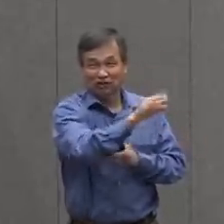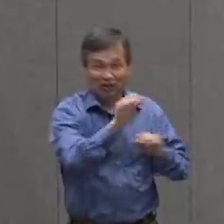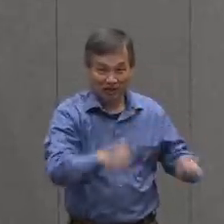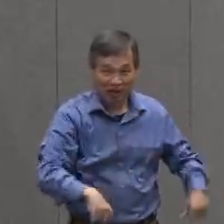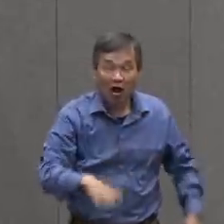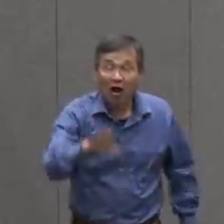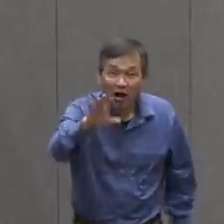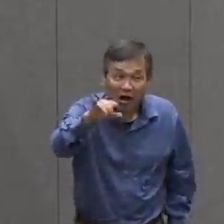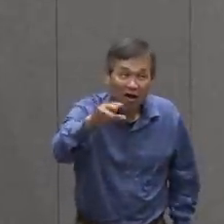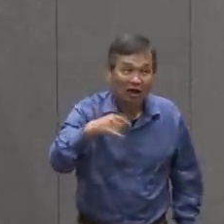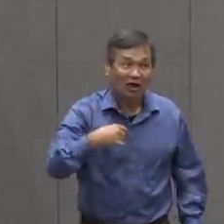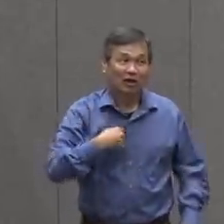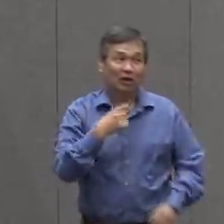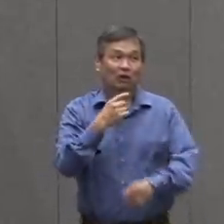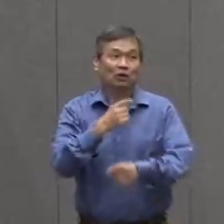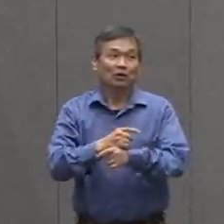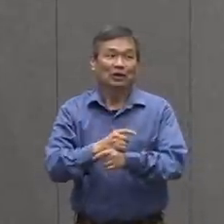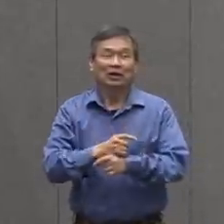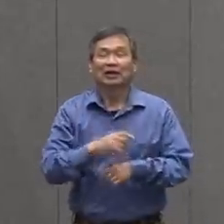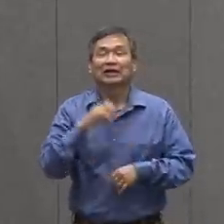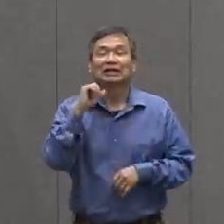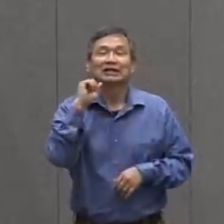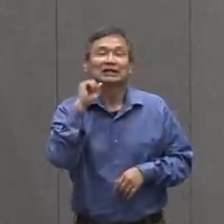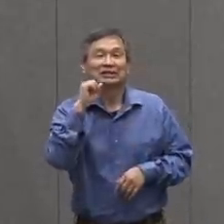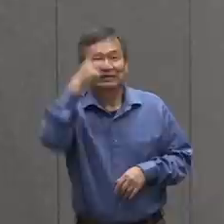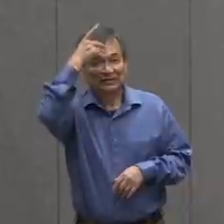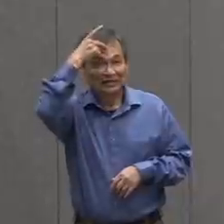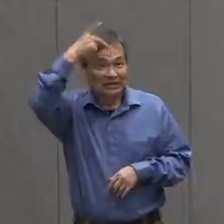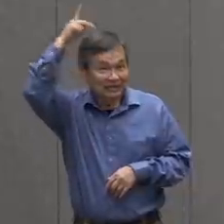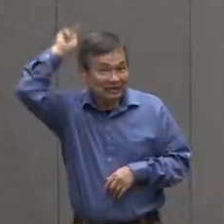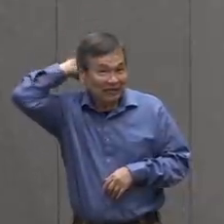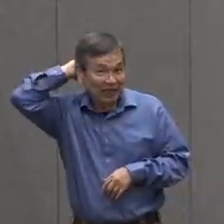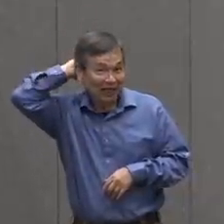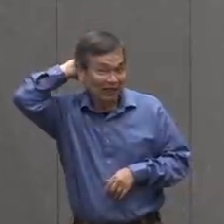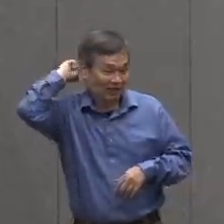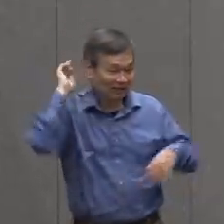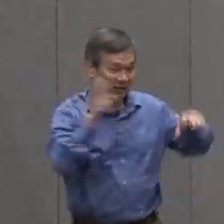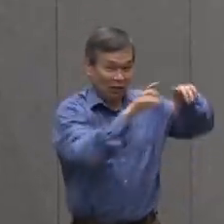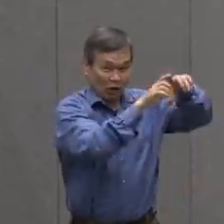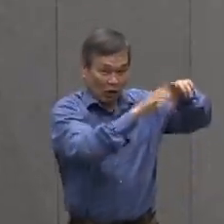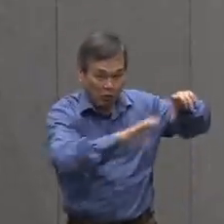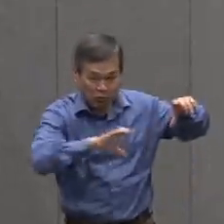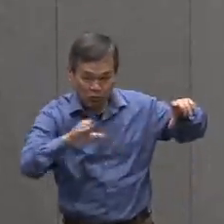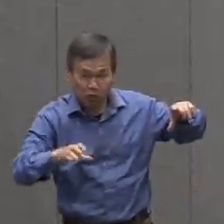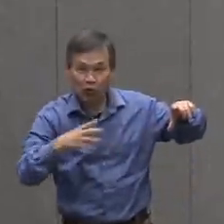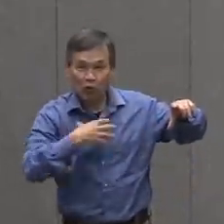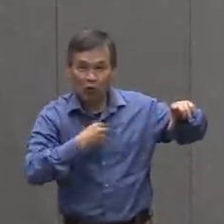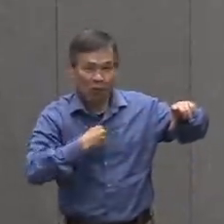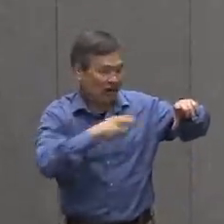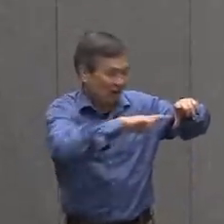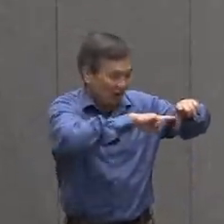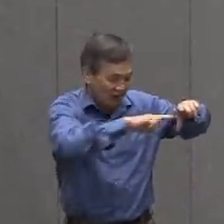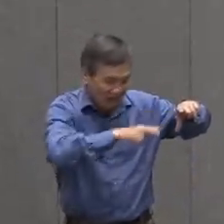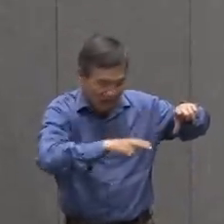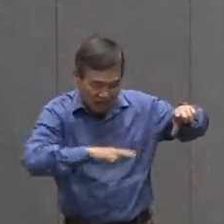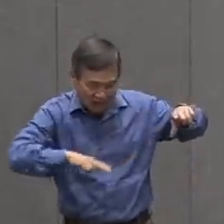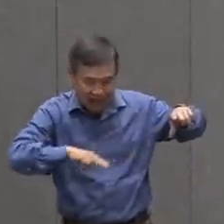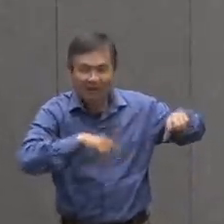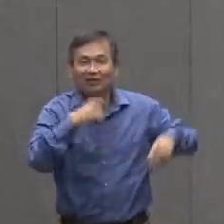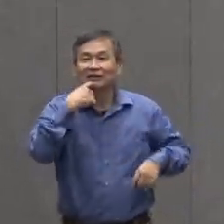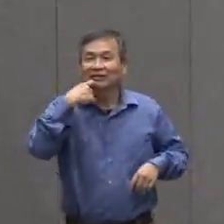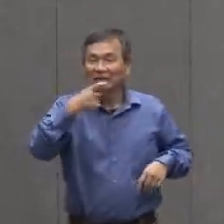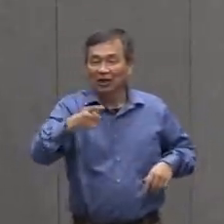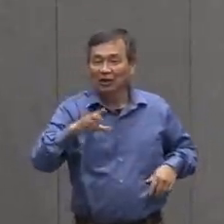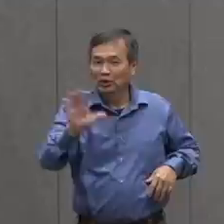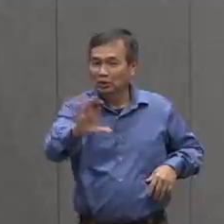Ah, I was correct. It was a skunk. If you're a skunk, you use your tail to warn that a stinky